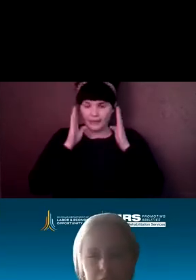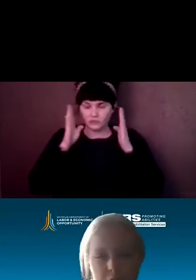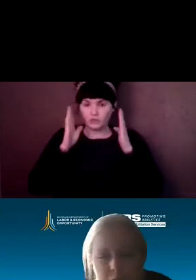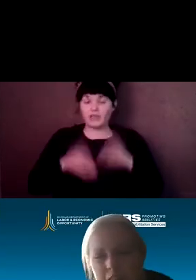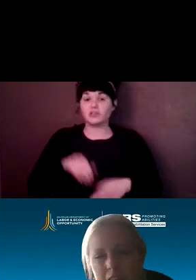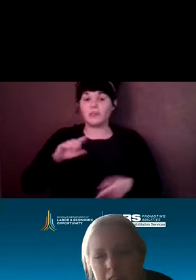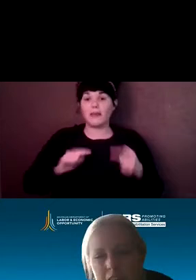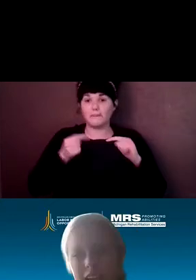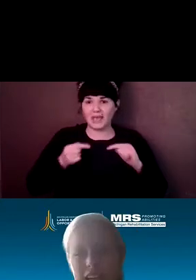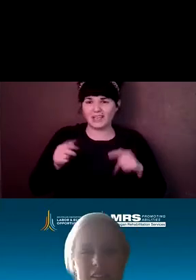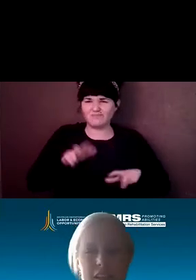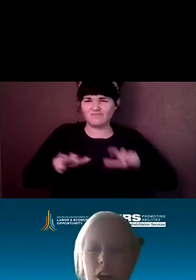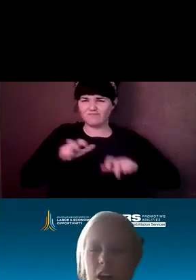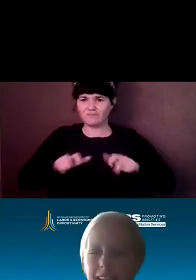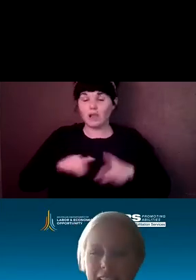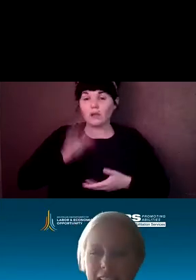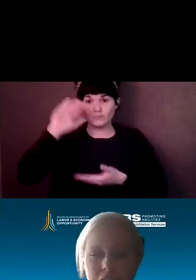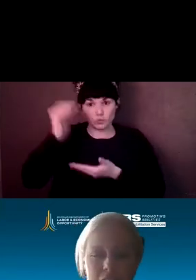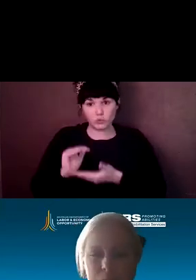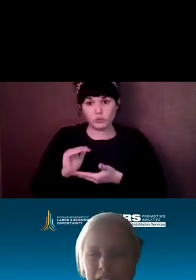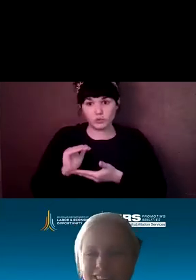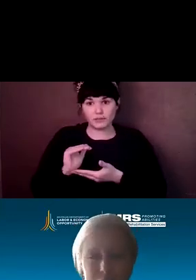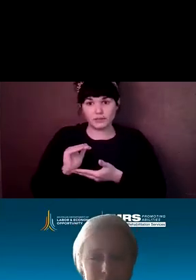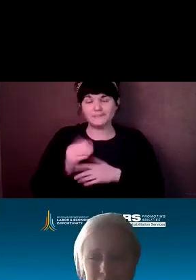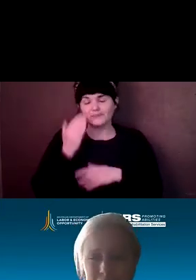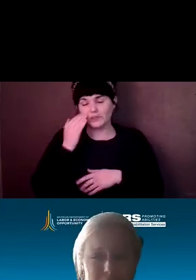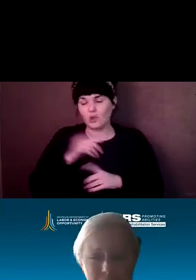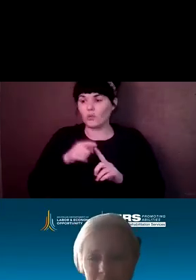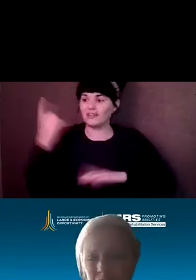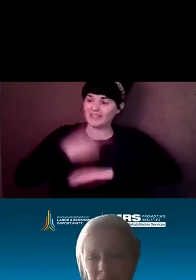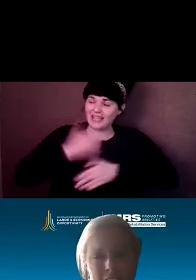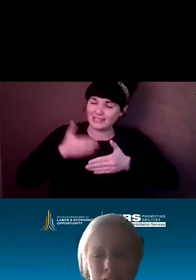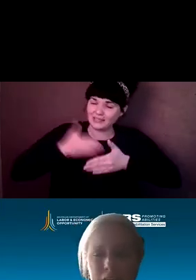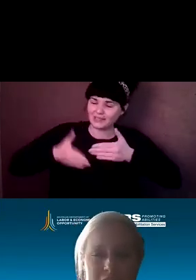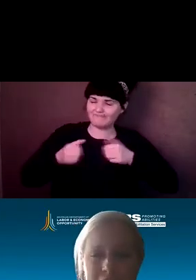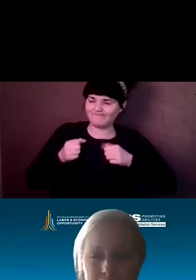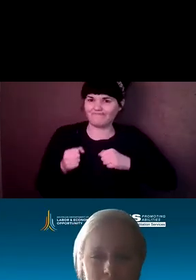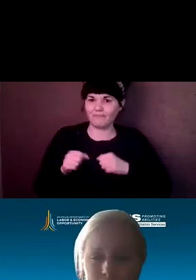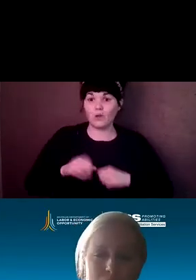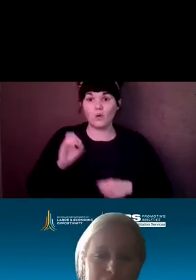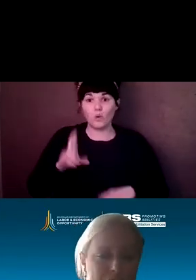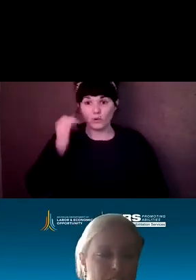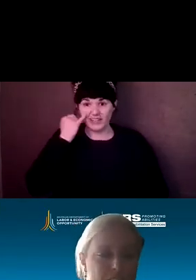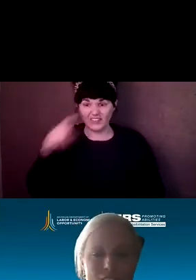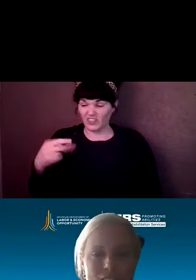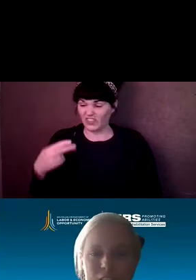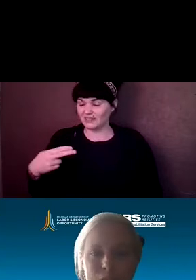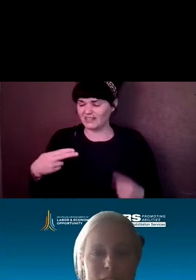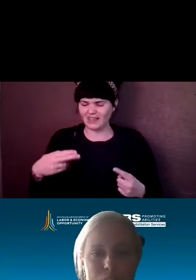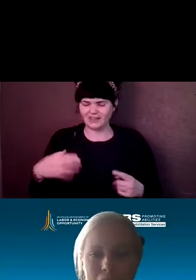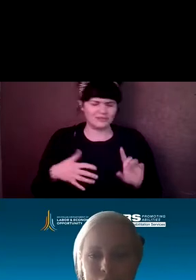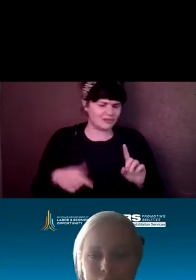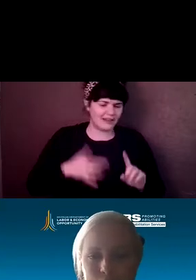and discomfort we might feel at the end of a long day, or by Thursday, if If you feel like you're 120 years old, it could be